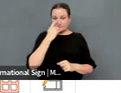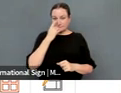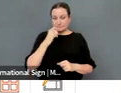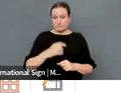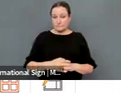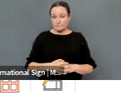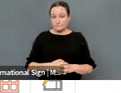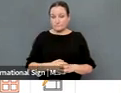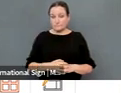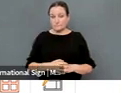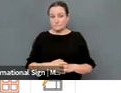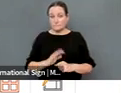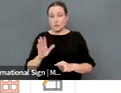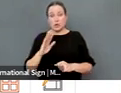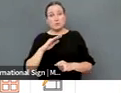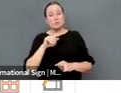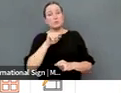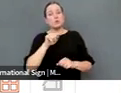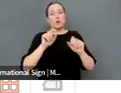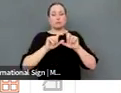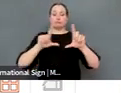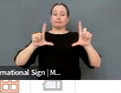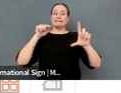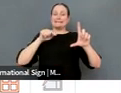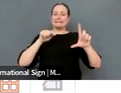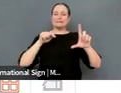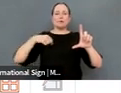Muya, you may also put your presentation mode for